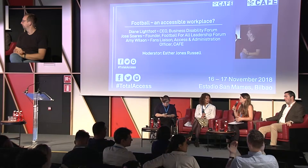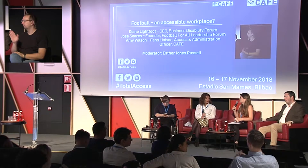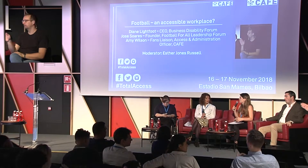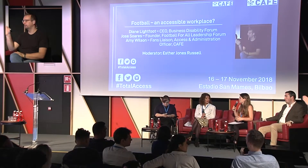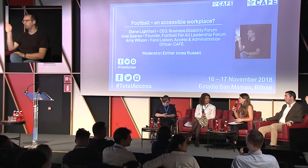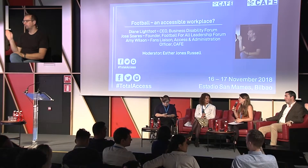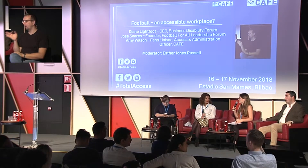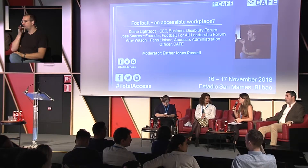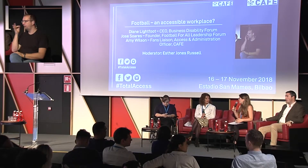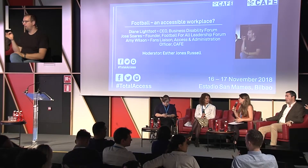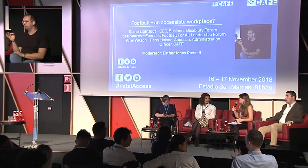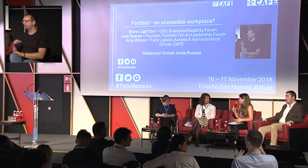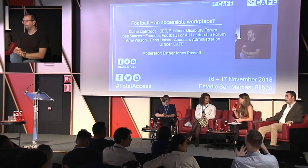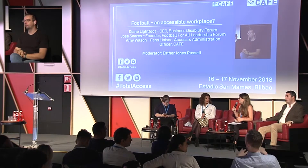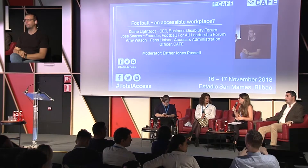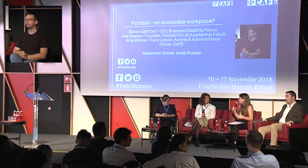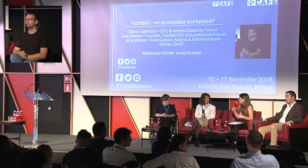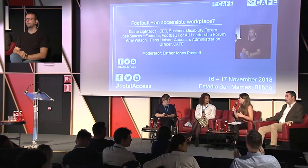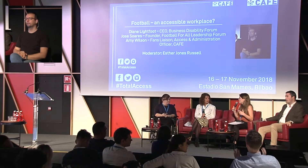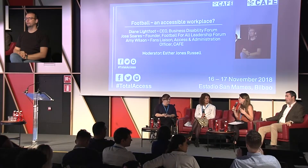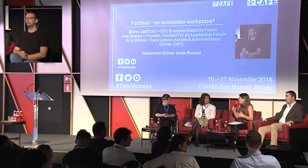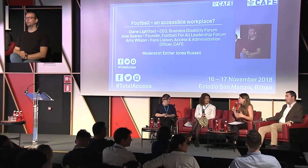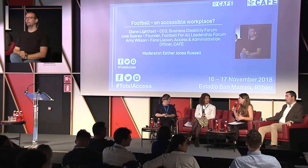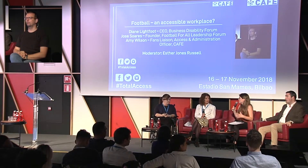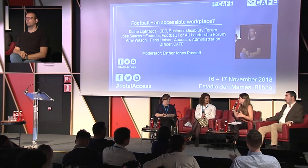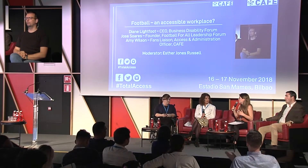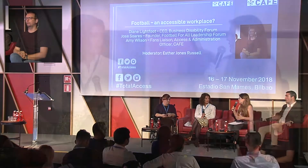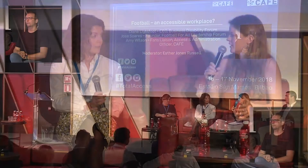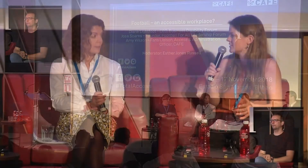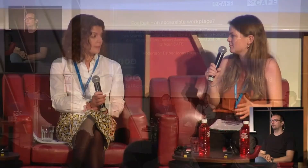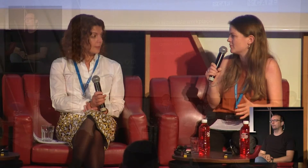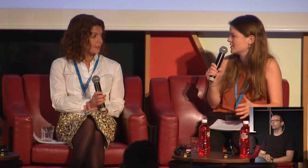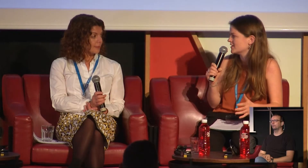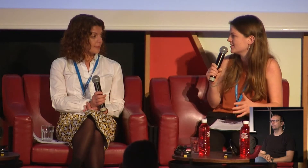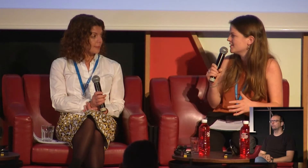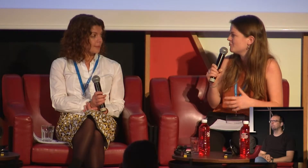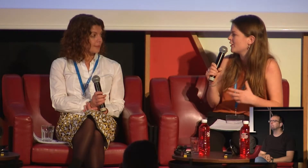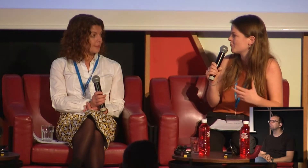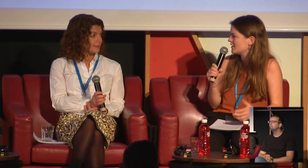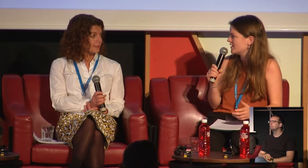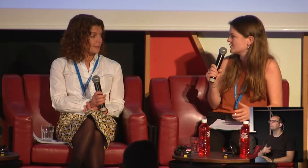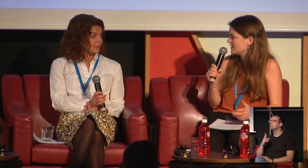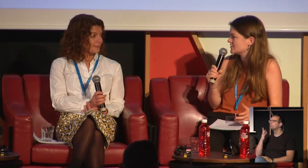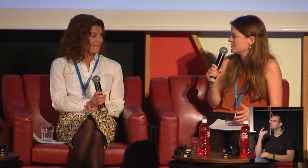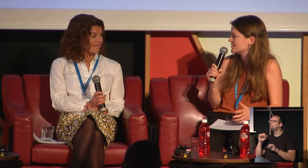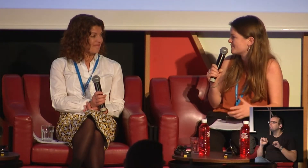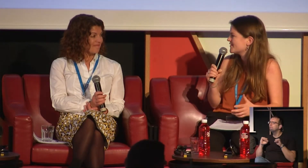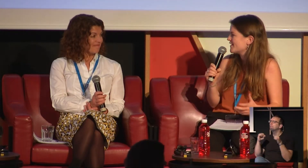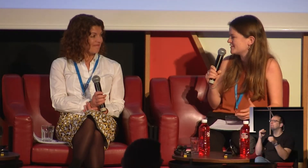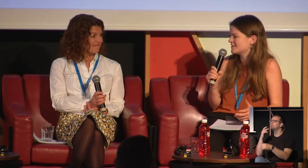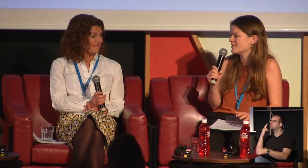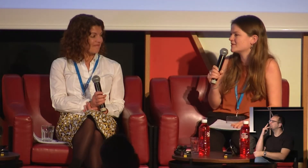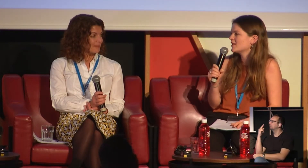for instance, if an organisation creates a job role with the main purpose of employing a disabled person, what your opinion is on these sorts